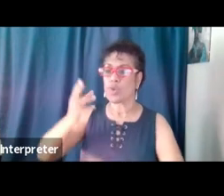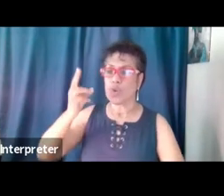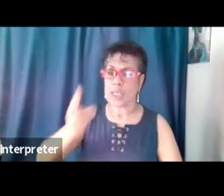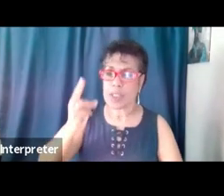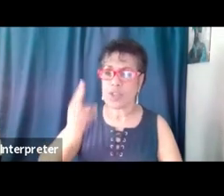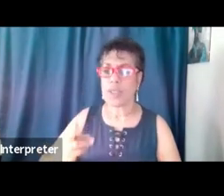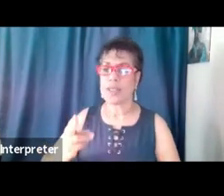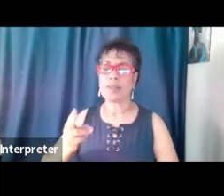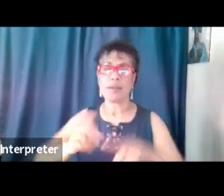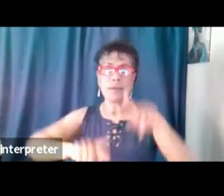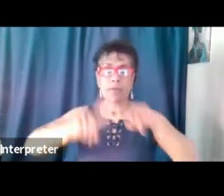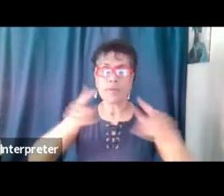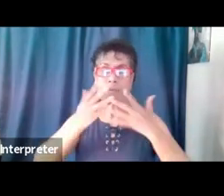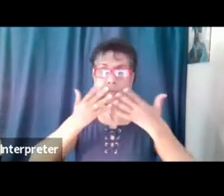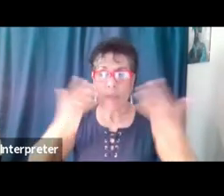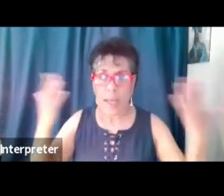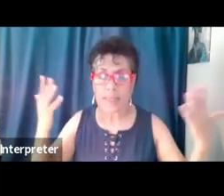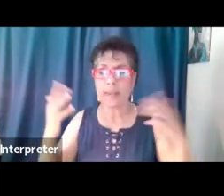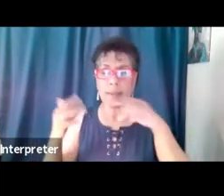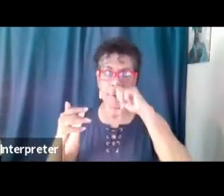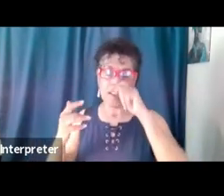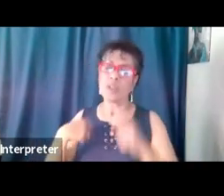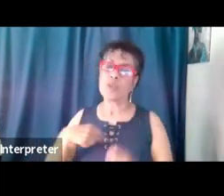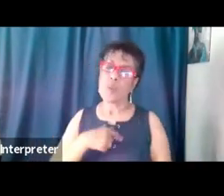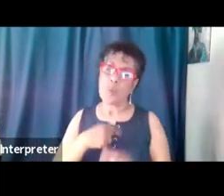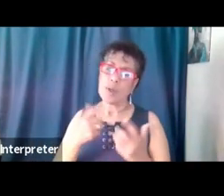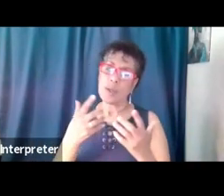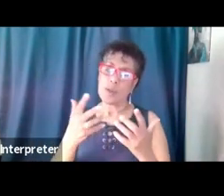intersectionality, and more, so that we're able to